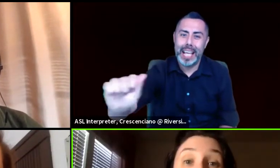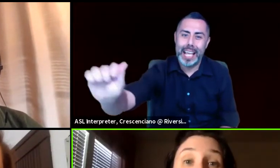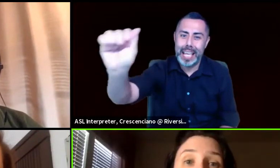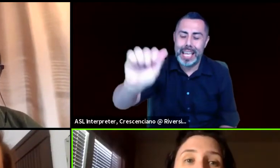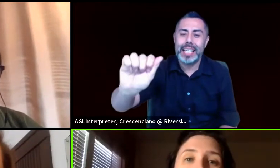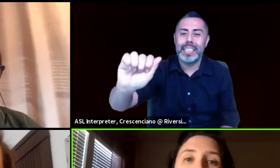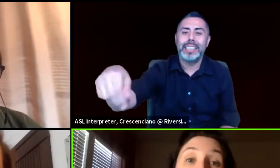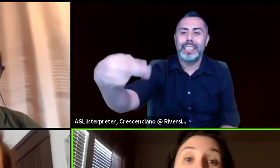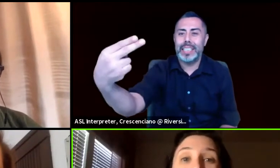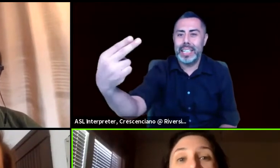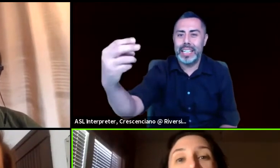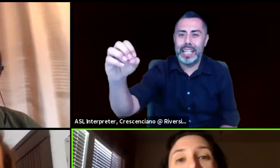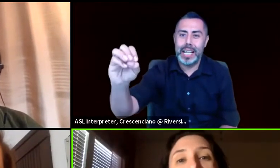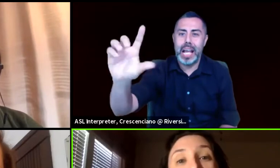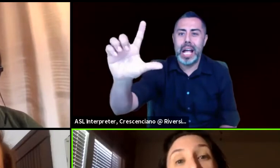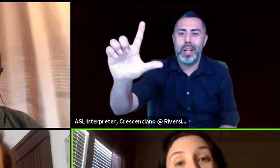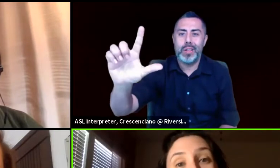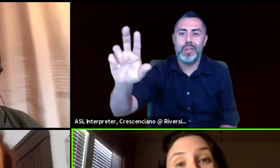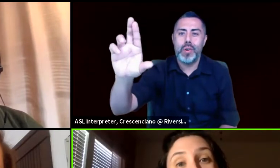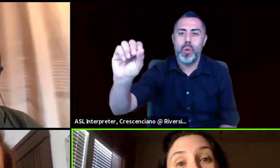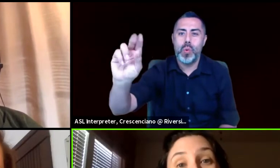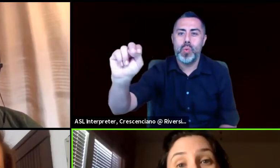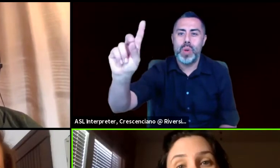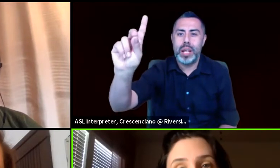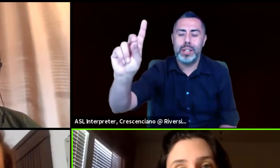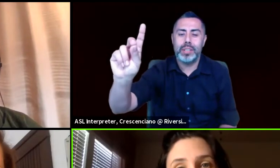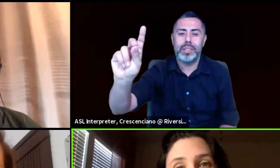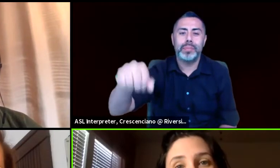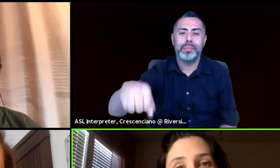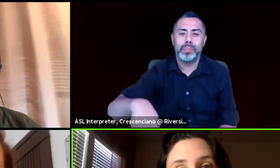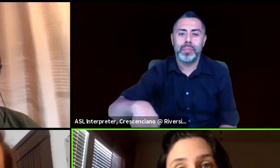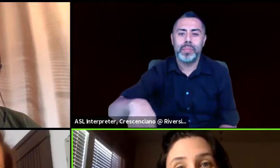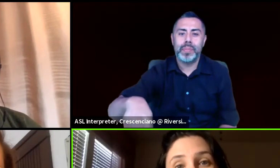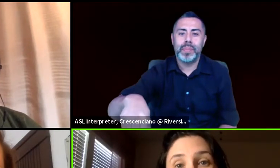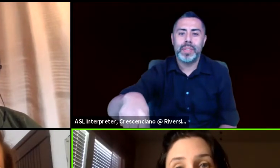R-E-S-O-U-R-C-E, at HowlRound,